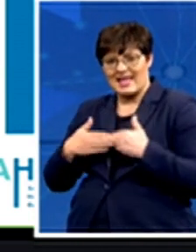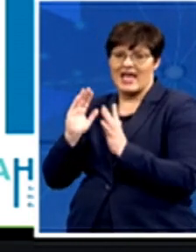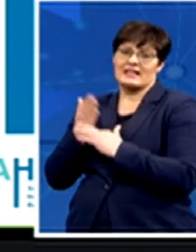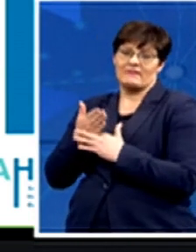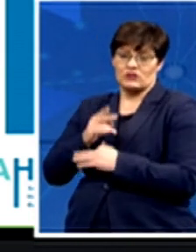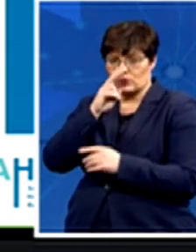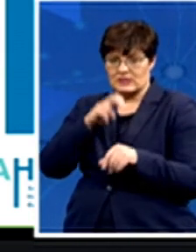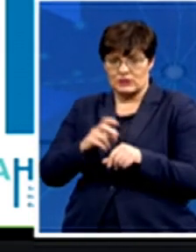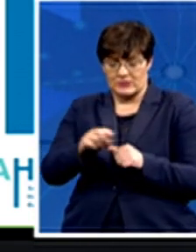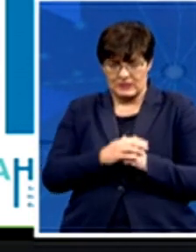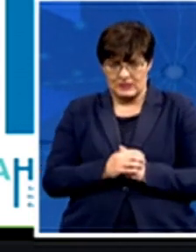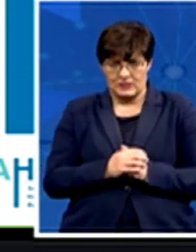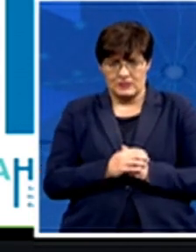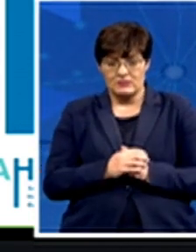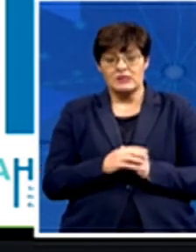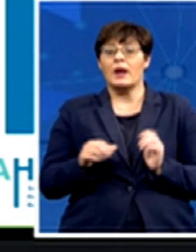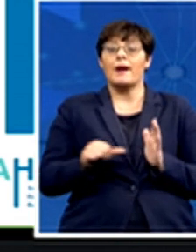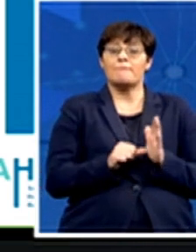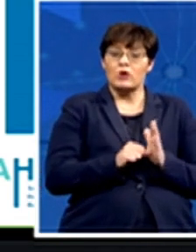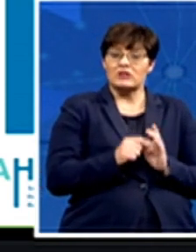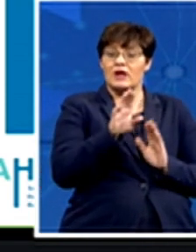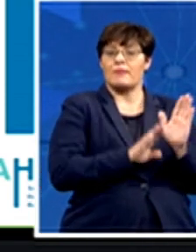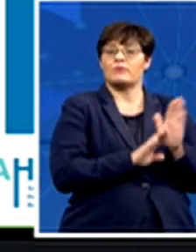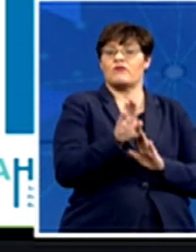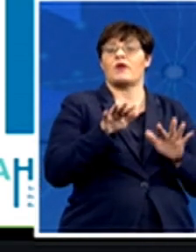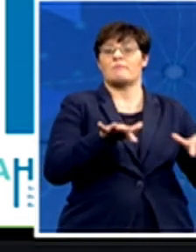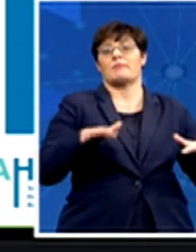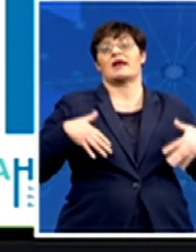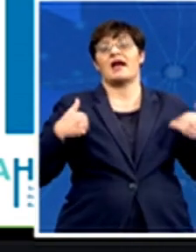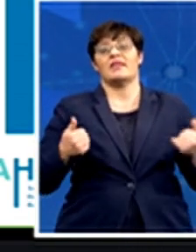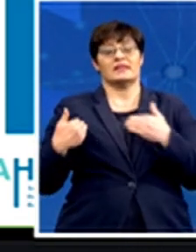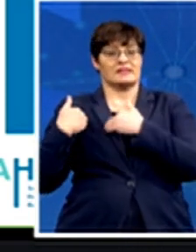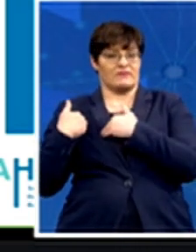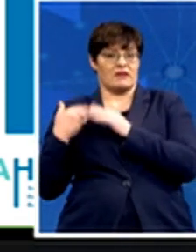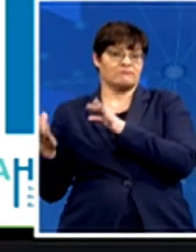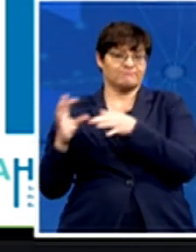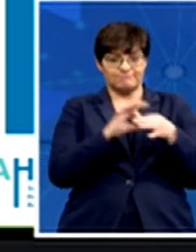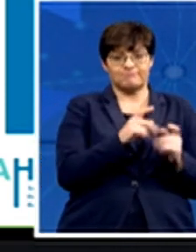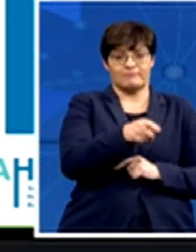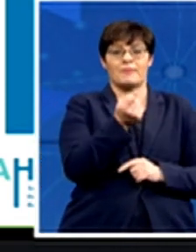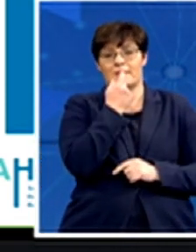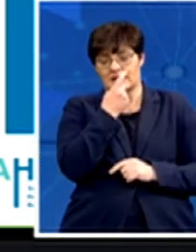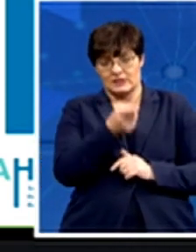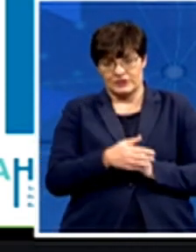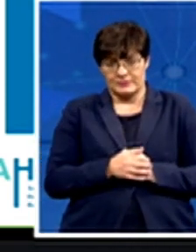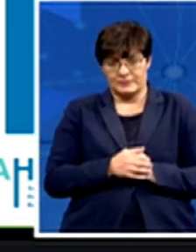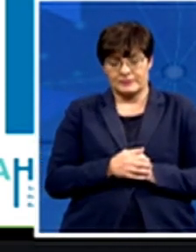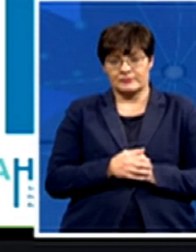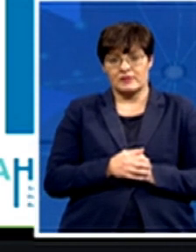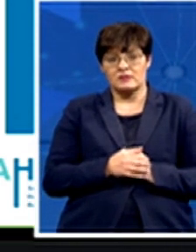importance is to improve public health and safety in relation to the use of the medicines. So that is the most fundamental thing